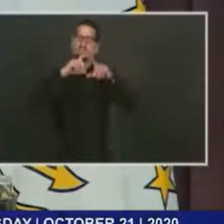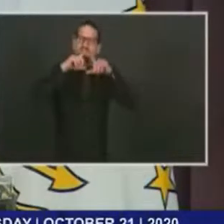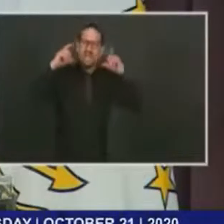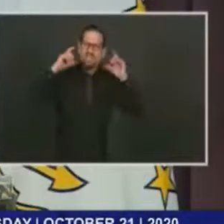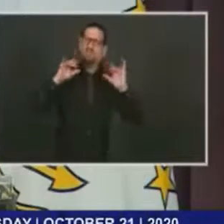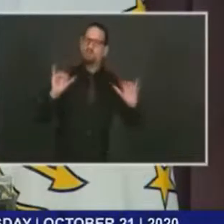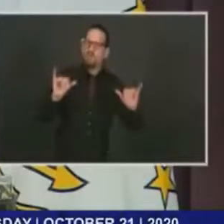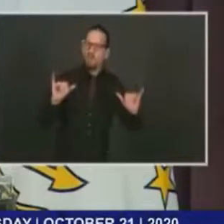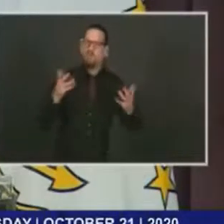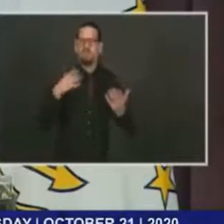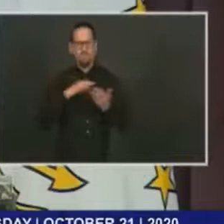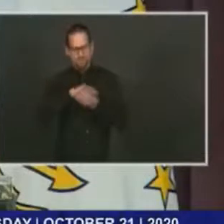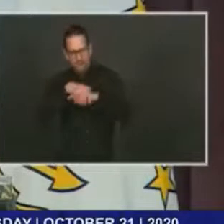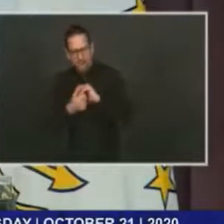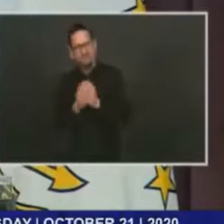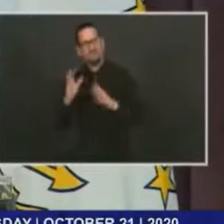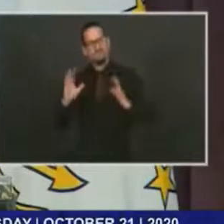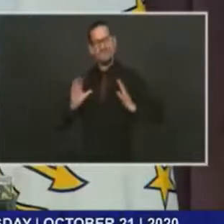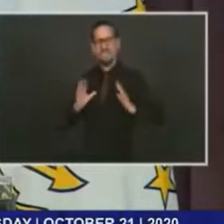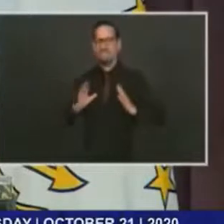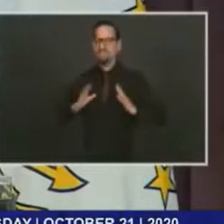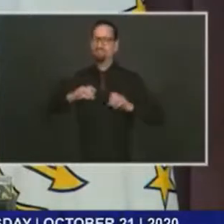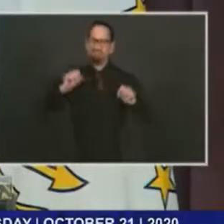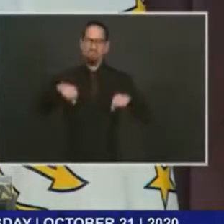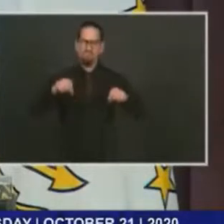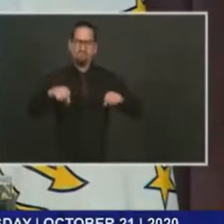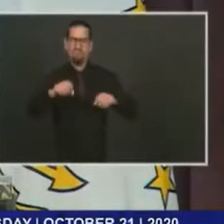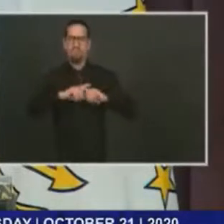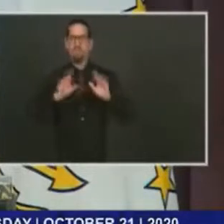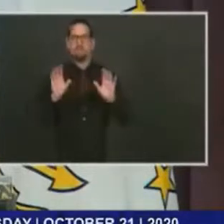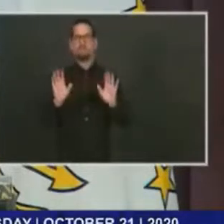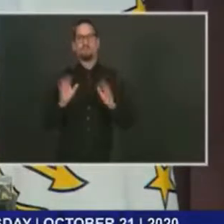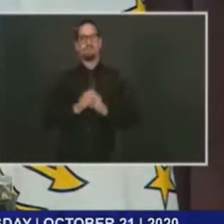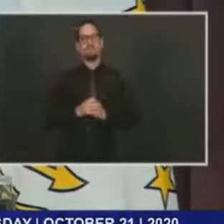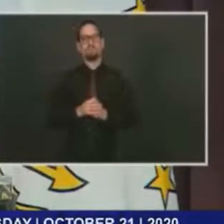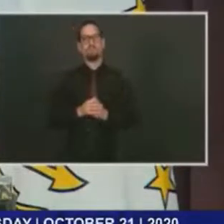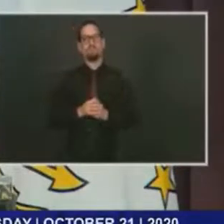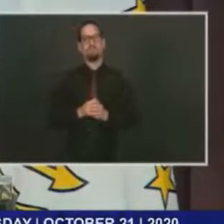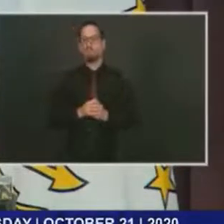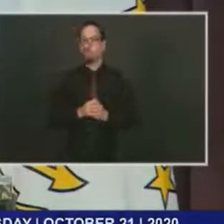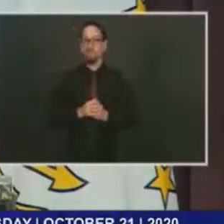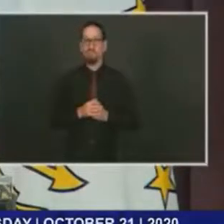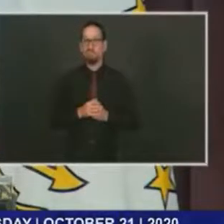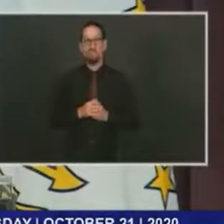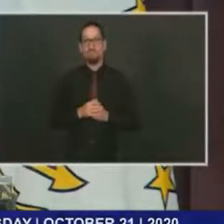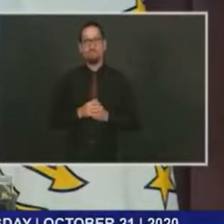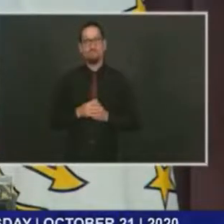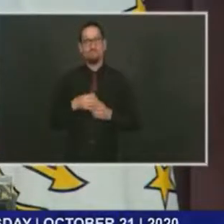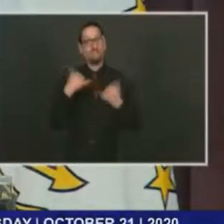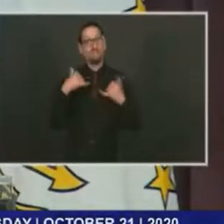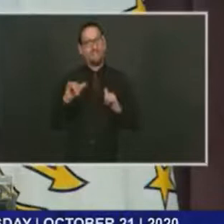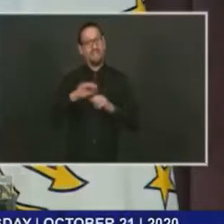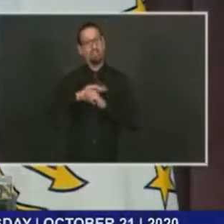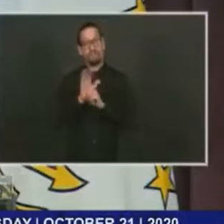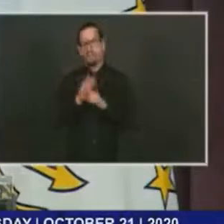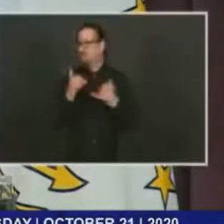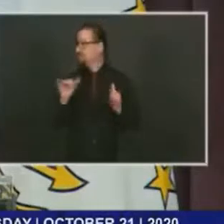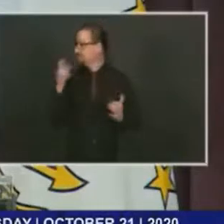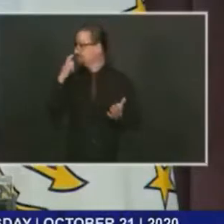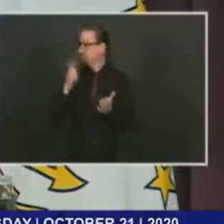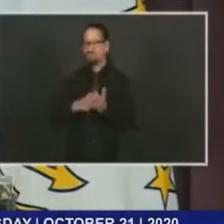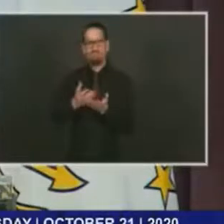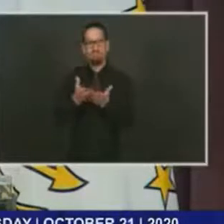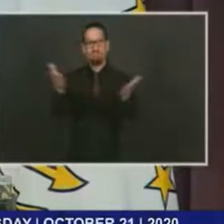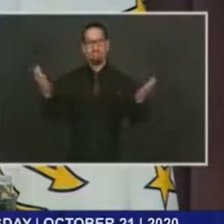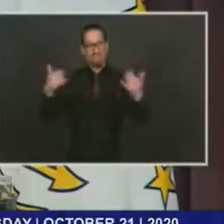And I hear you. Man, do I hear you. I'm all set with this virus too. But the thing is, it's still here. So today I'm going to give you